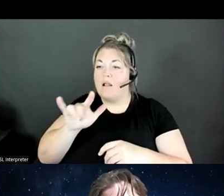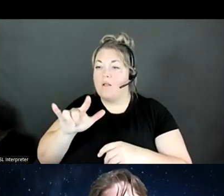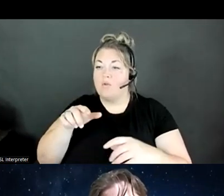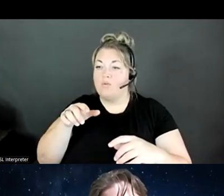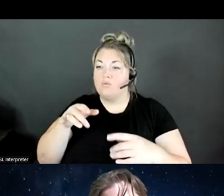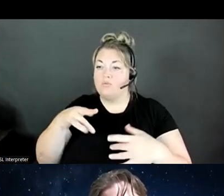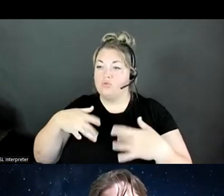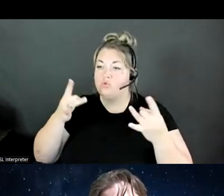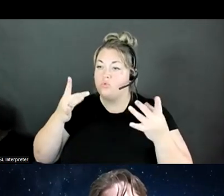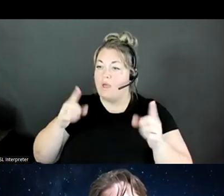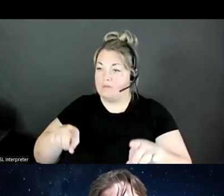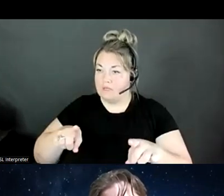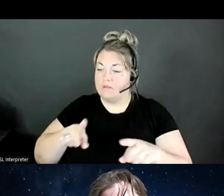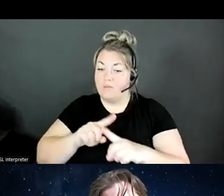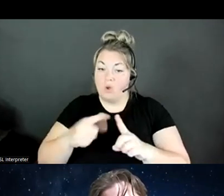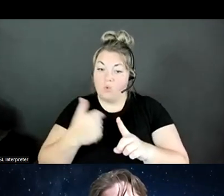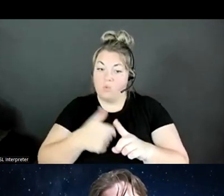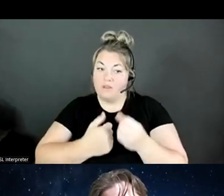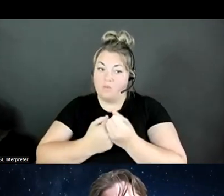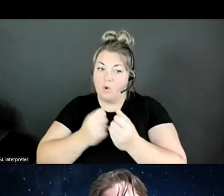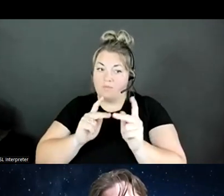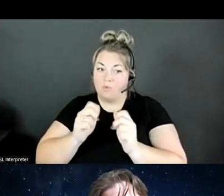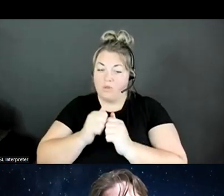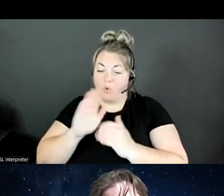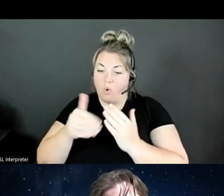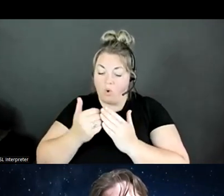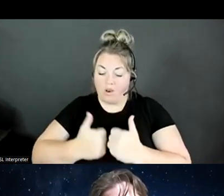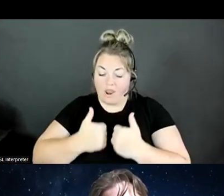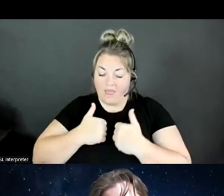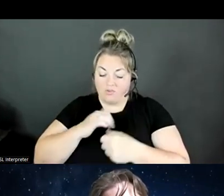we support people with all life stressors. And, there are many